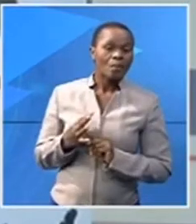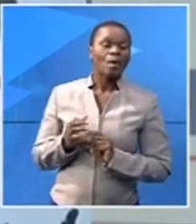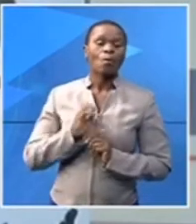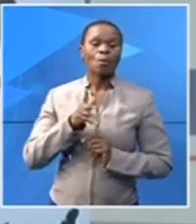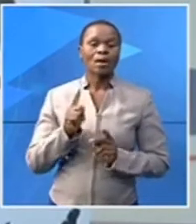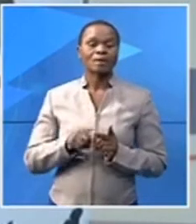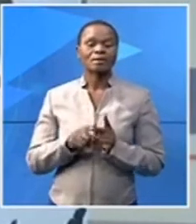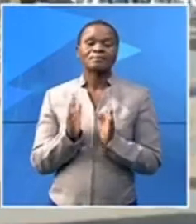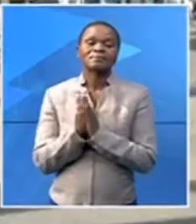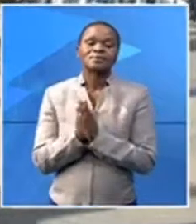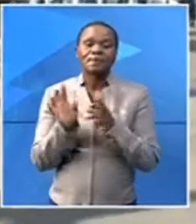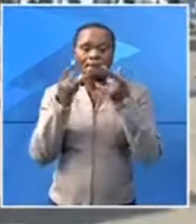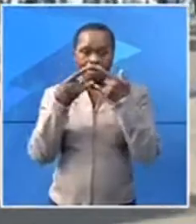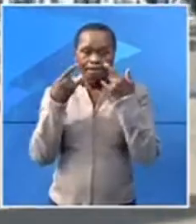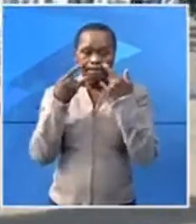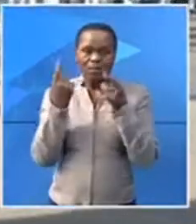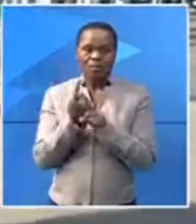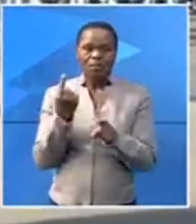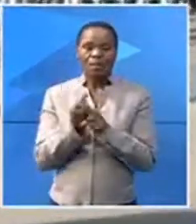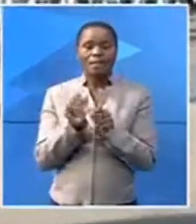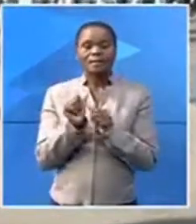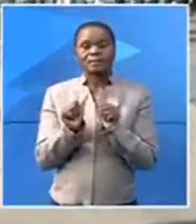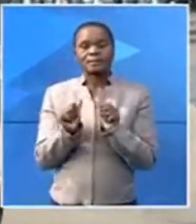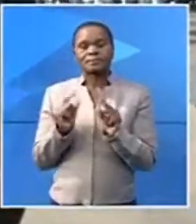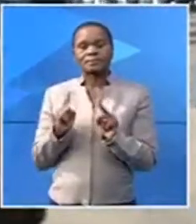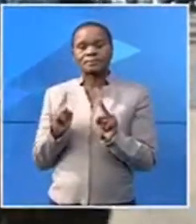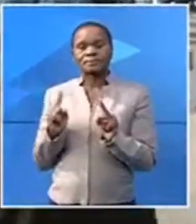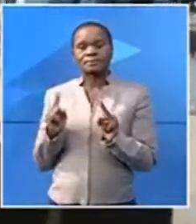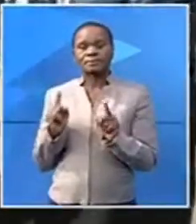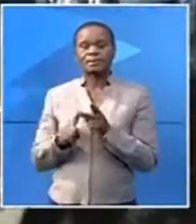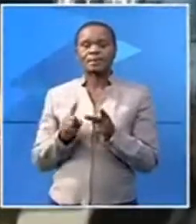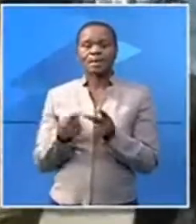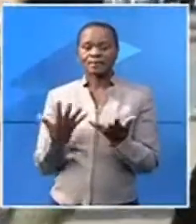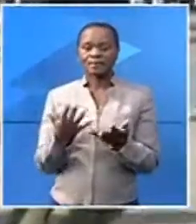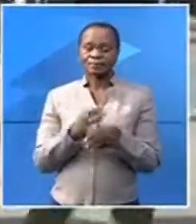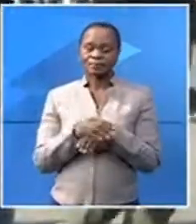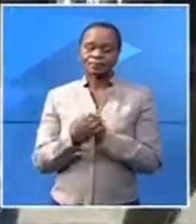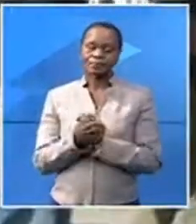Wakuthi embathe imask lapha kuhlezi khona bahlale maqalanga begodu kunande kuhlanjwa nezandla.